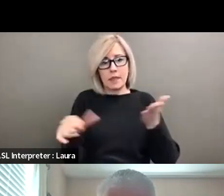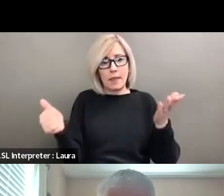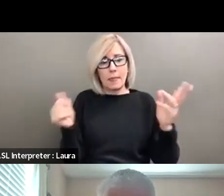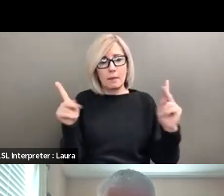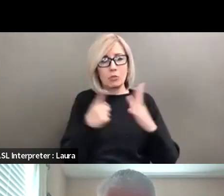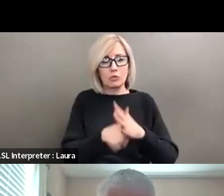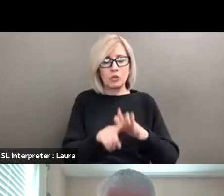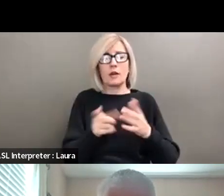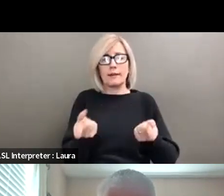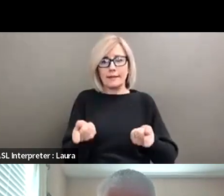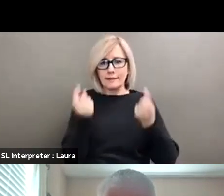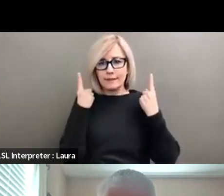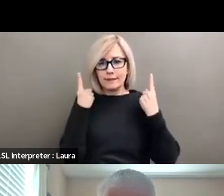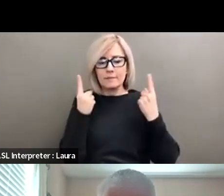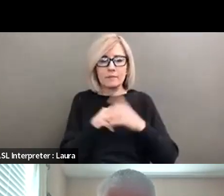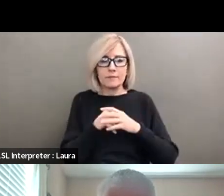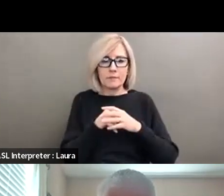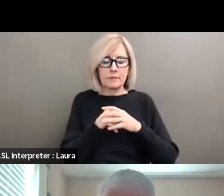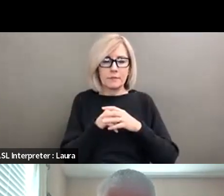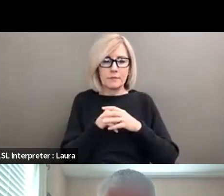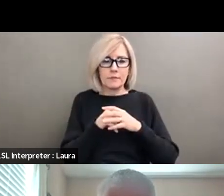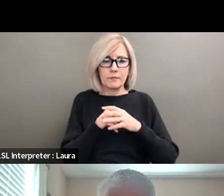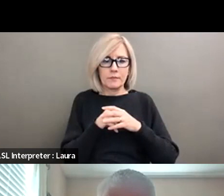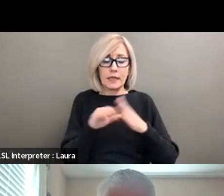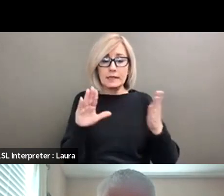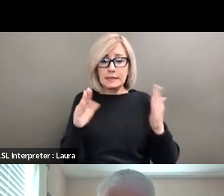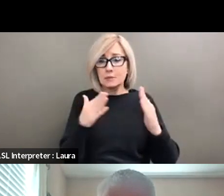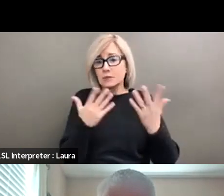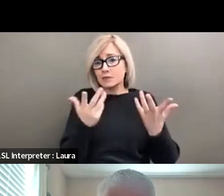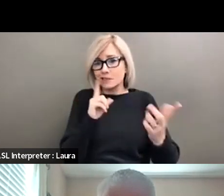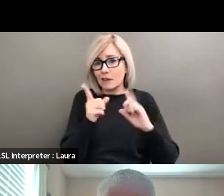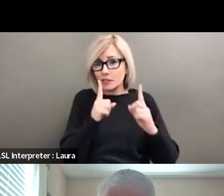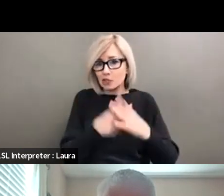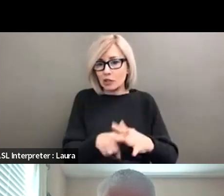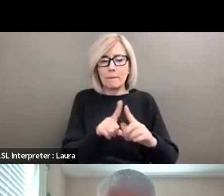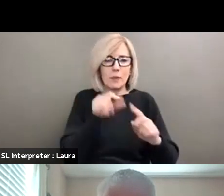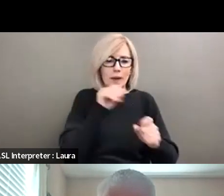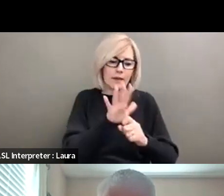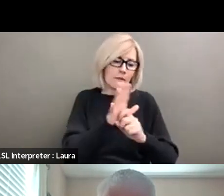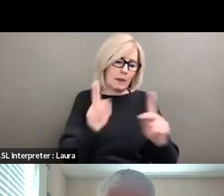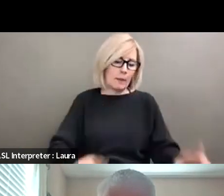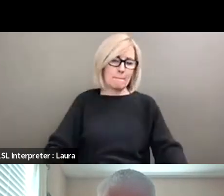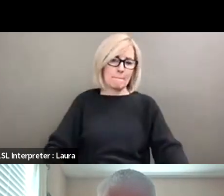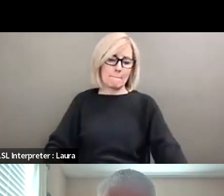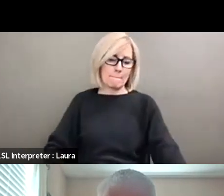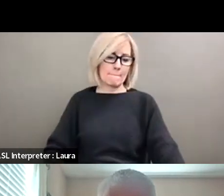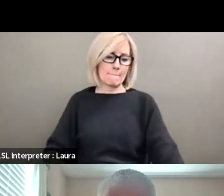start catching on. And it seems to be getting conversation, but we don't have enough people doing that, it